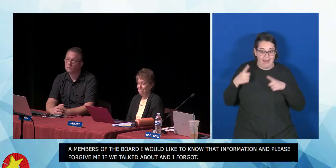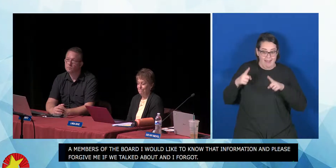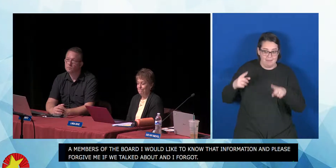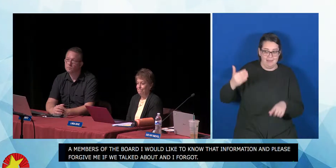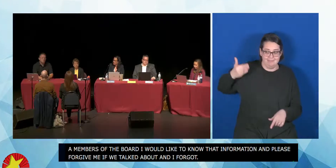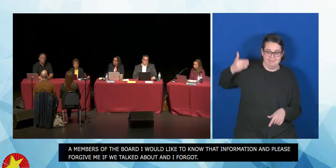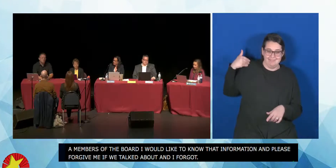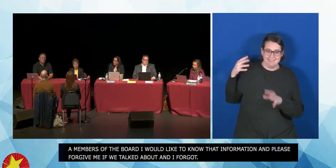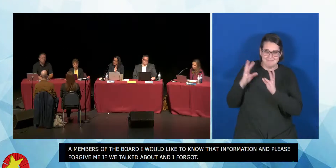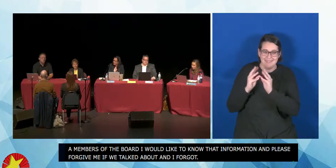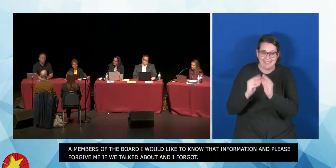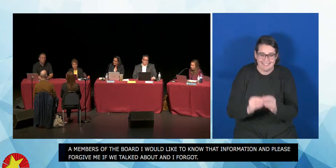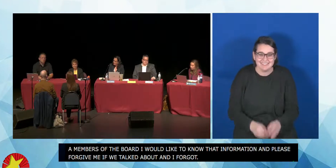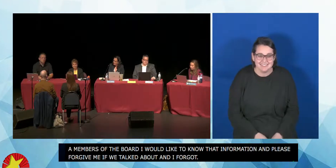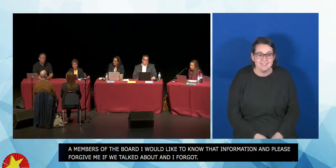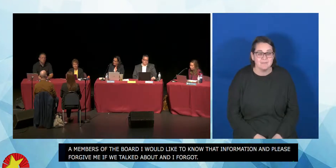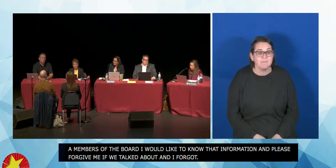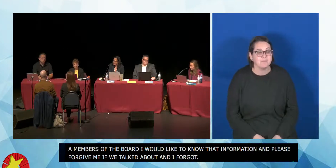All right.